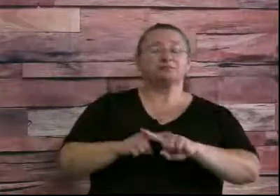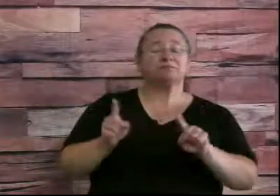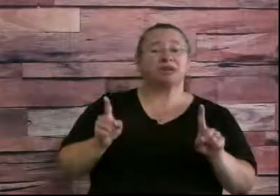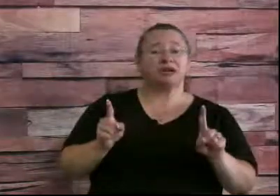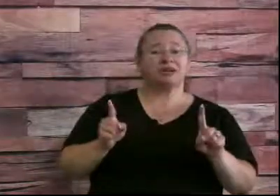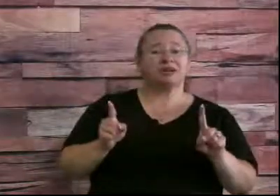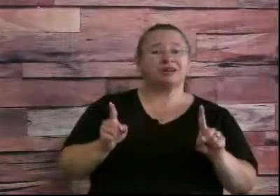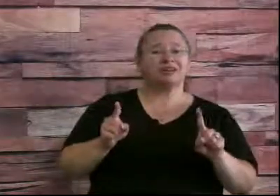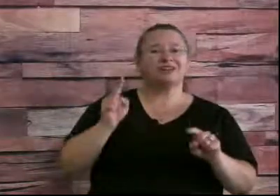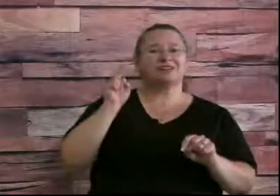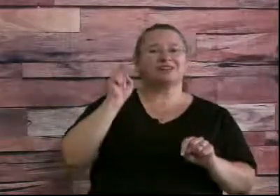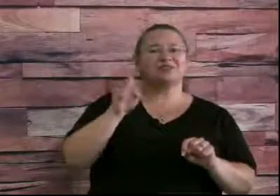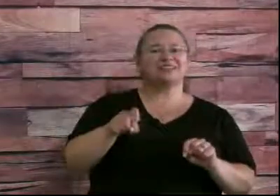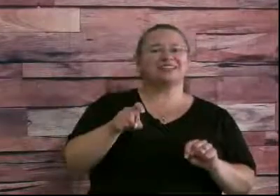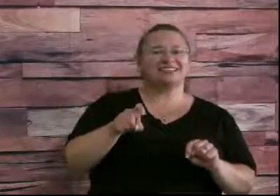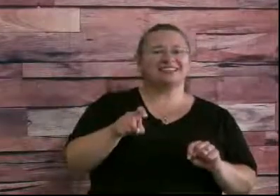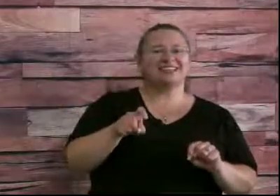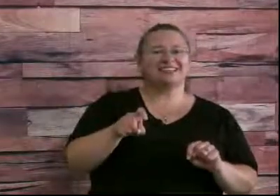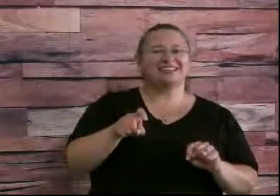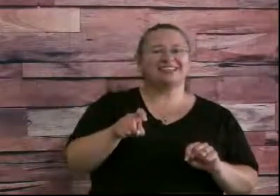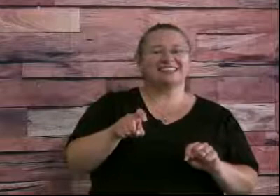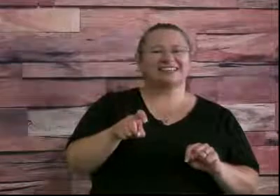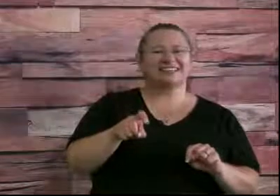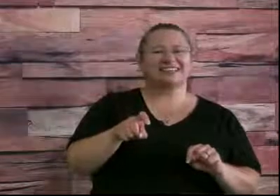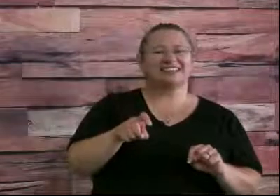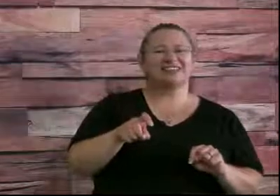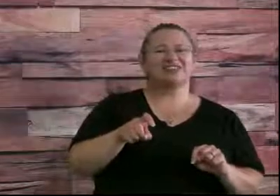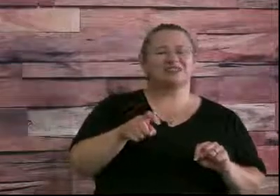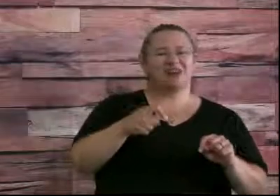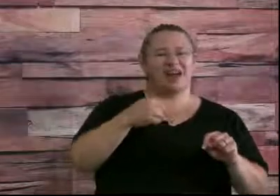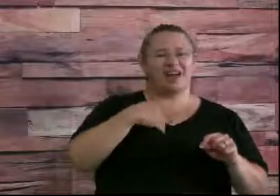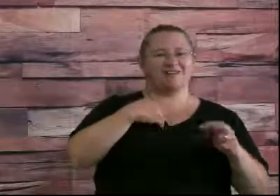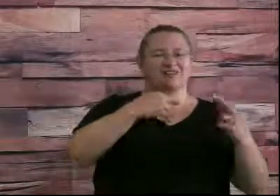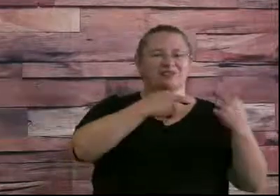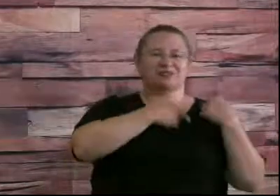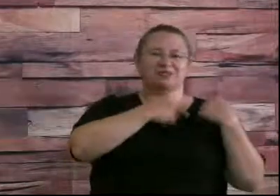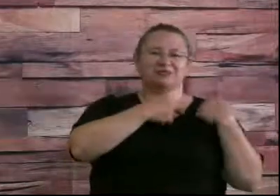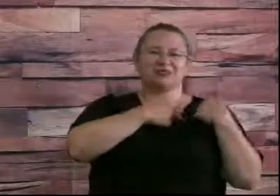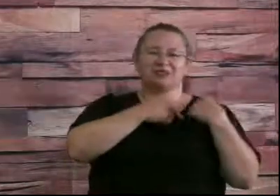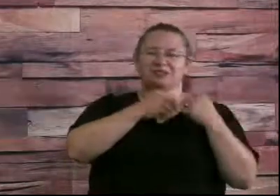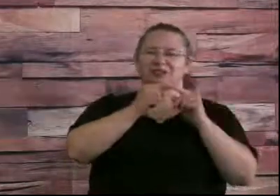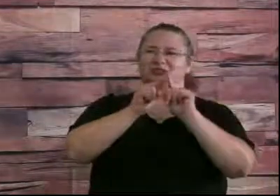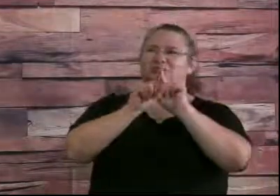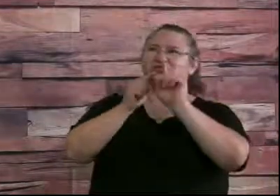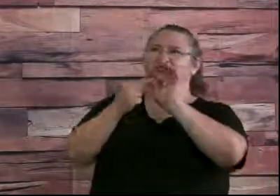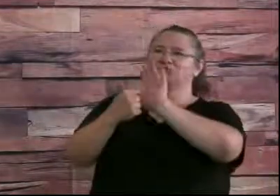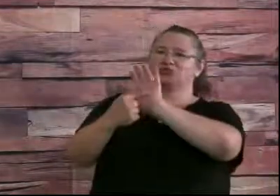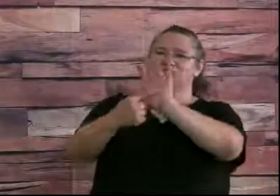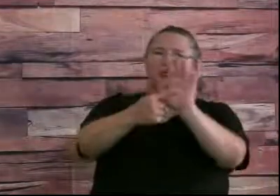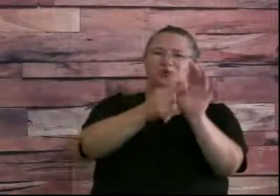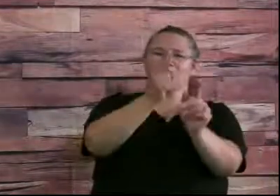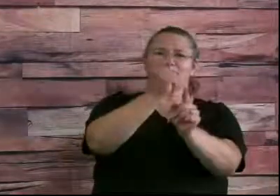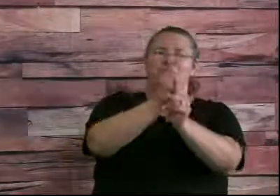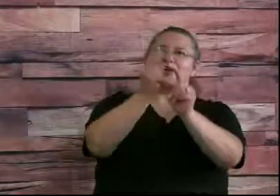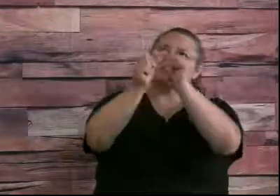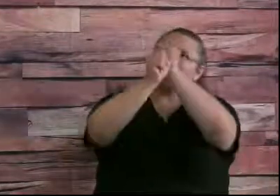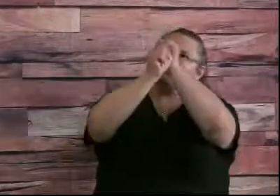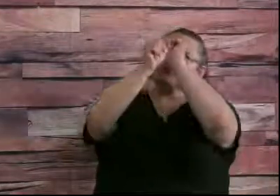But we have to. We have the responsibility to cast a proper vision for the faith